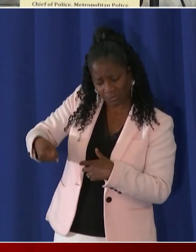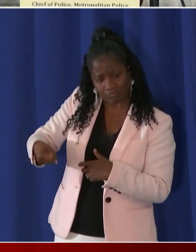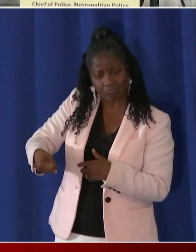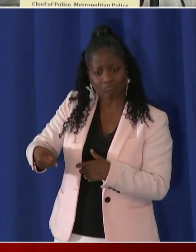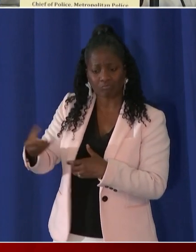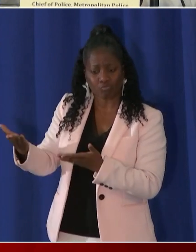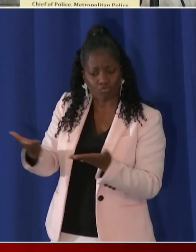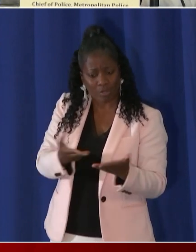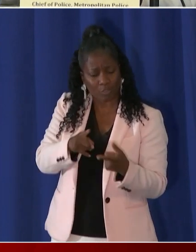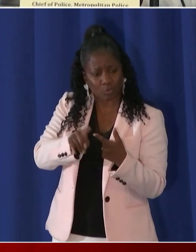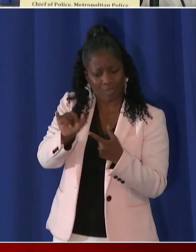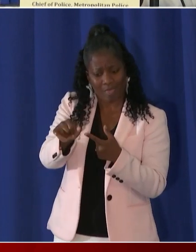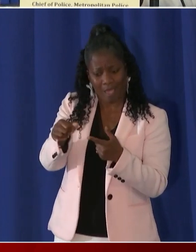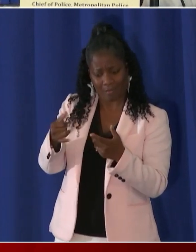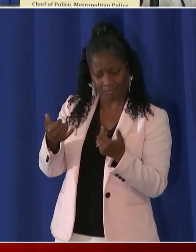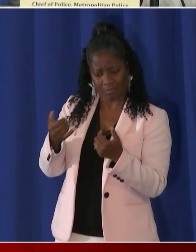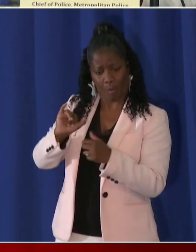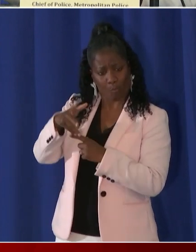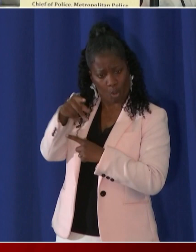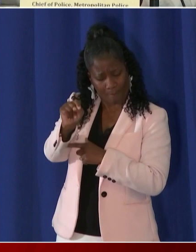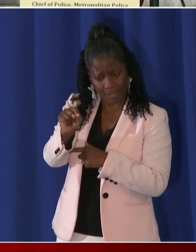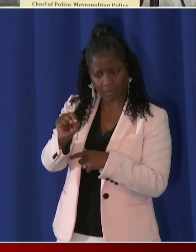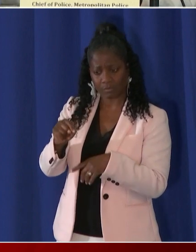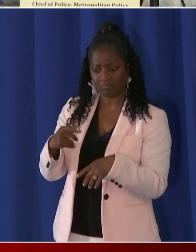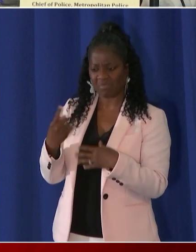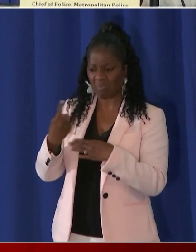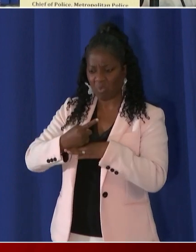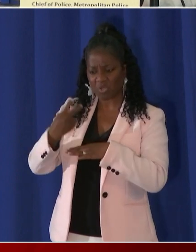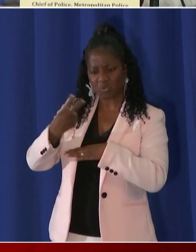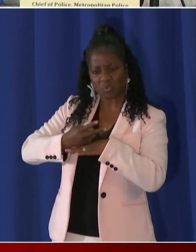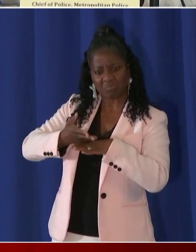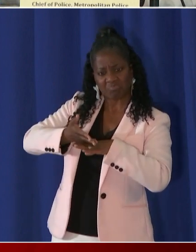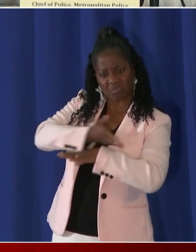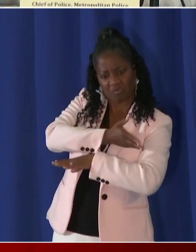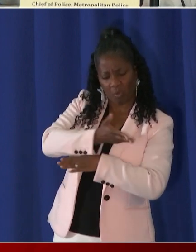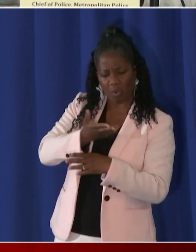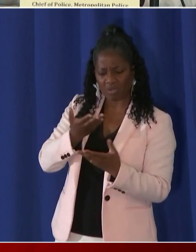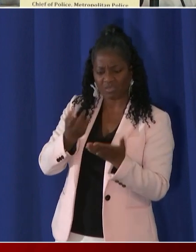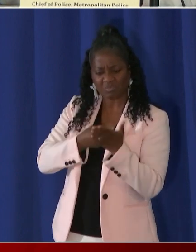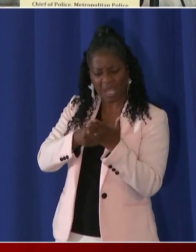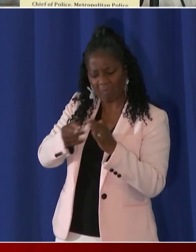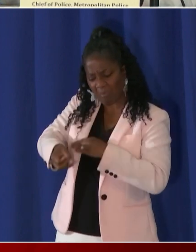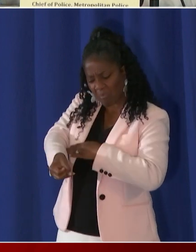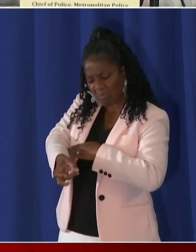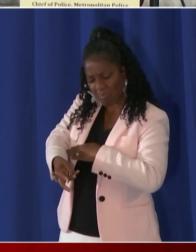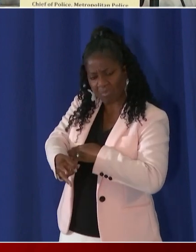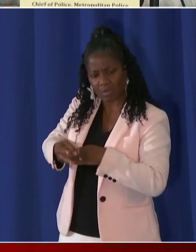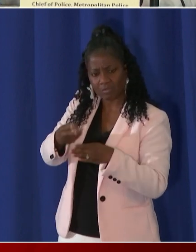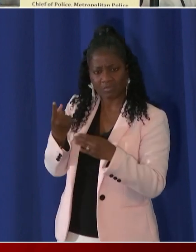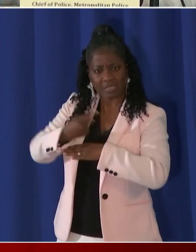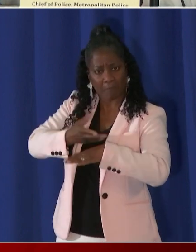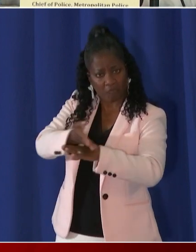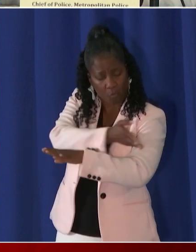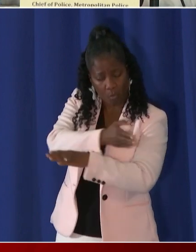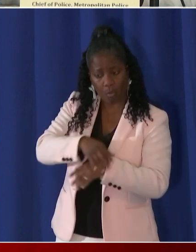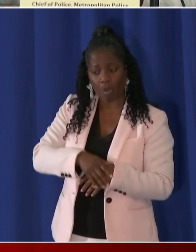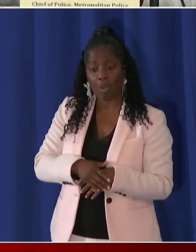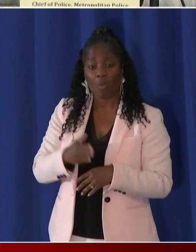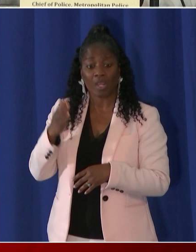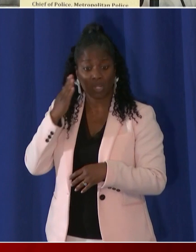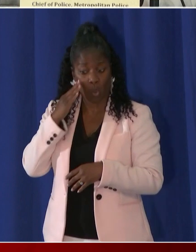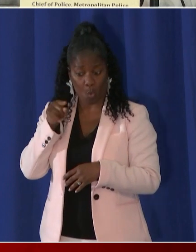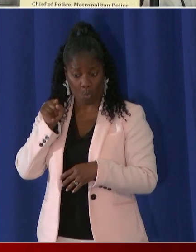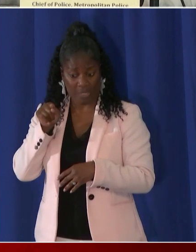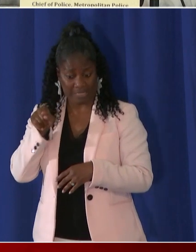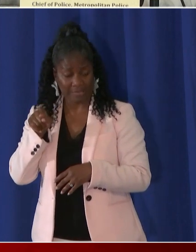Street location the prior day, sometime around midnight, sometime around there. We know that Mr.